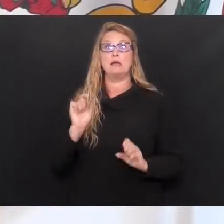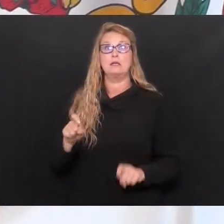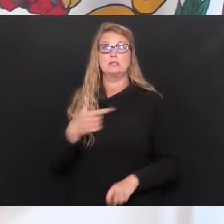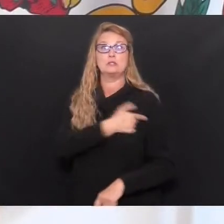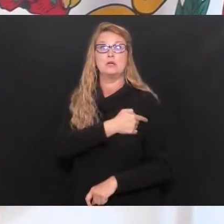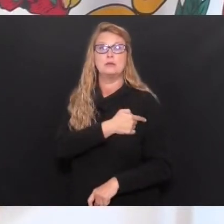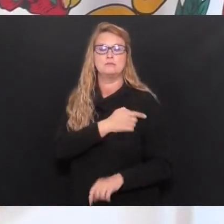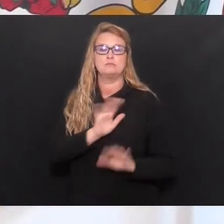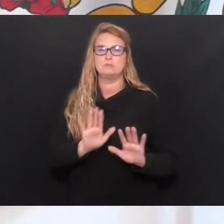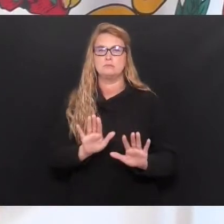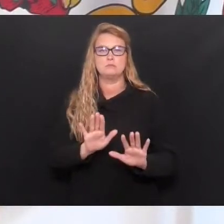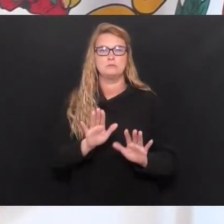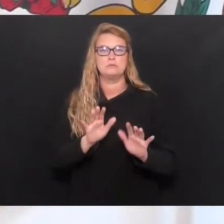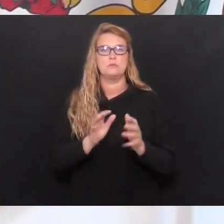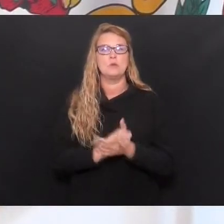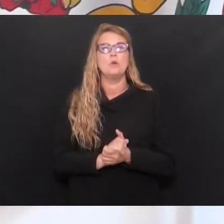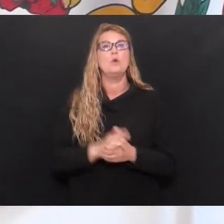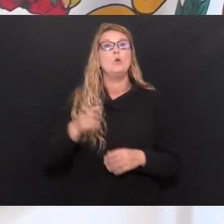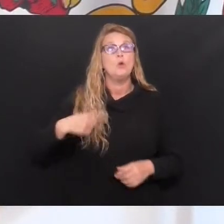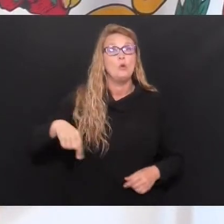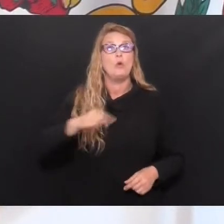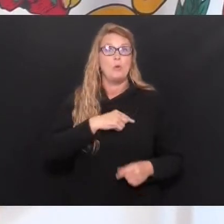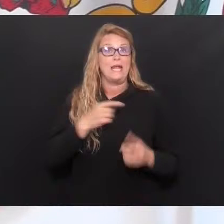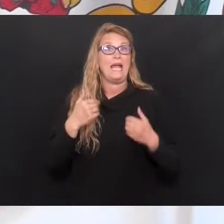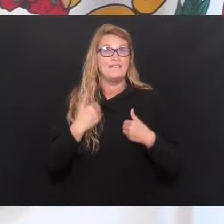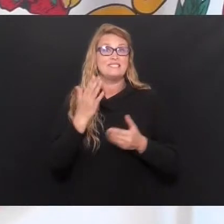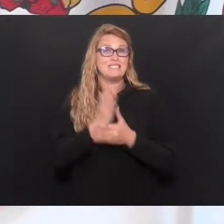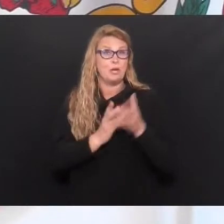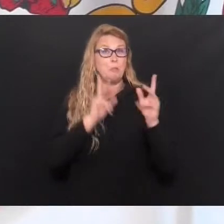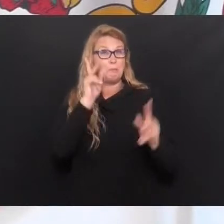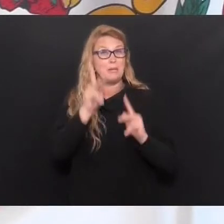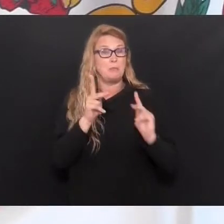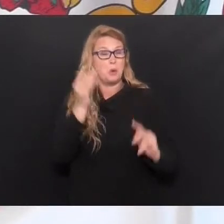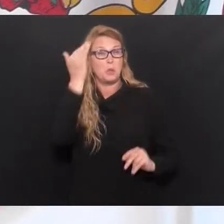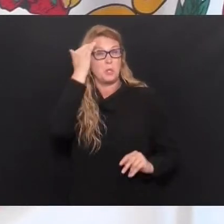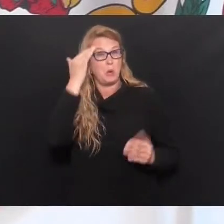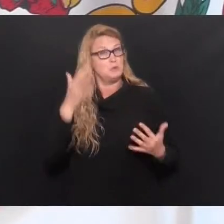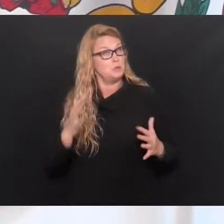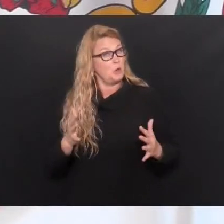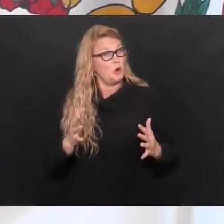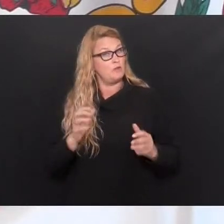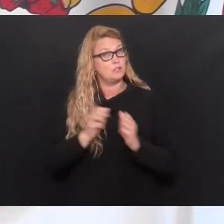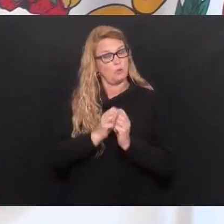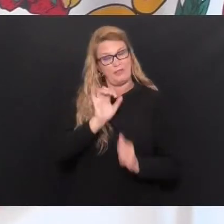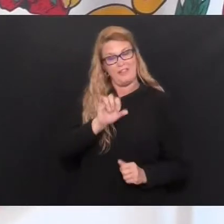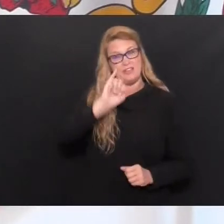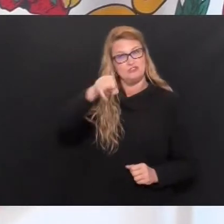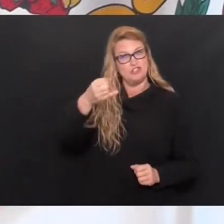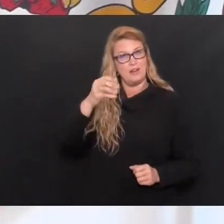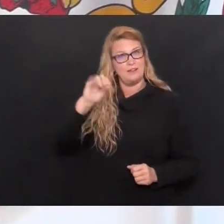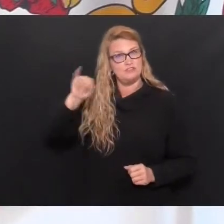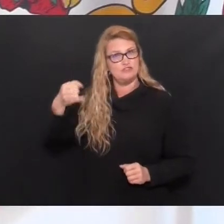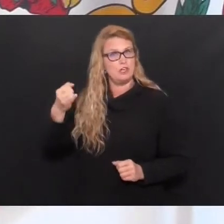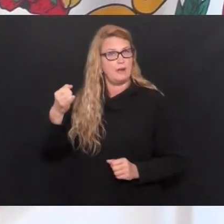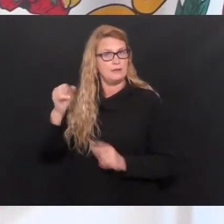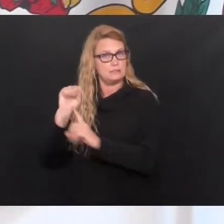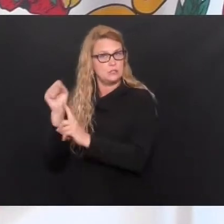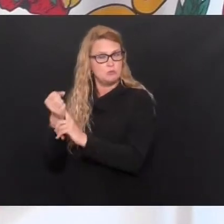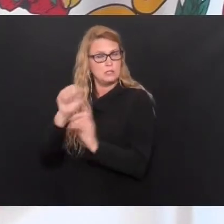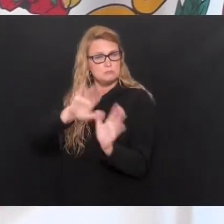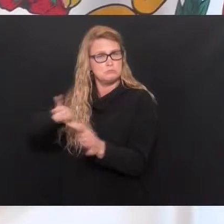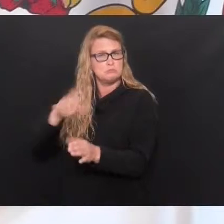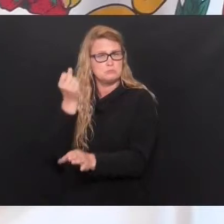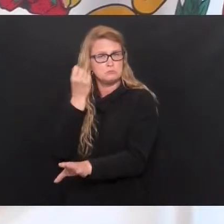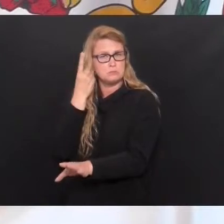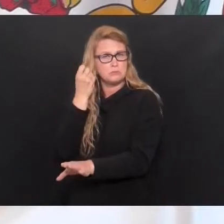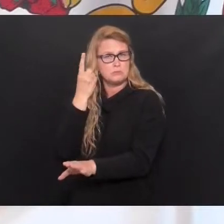Absolutely, without doubt, we have some people that are hesitant. The Johnson & Johnson situation scared folks. I understand it.